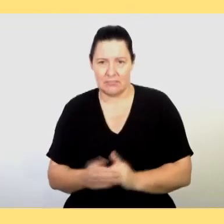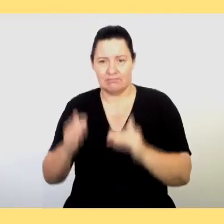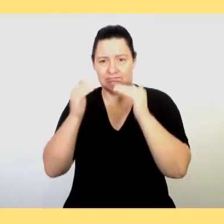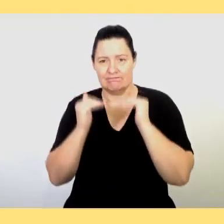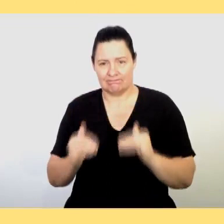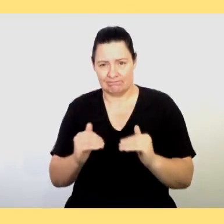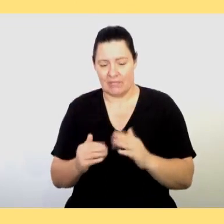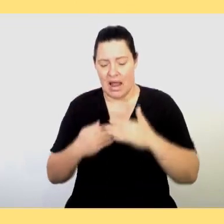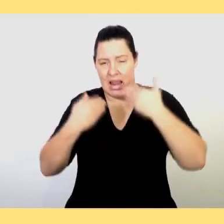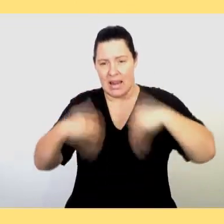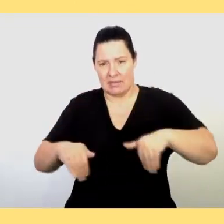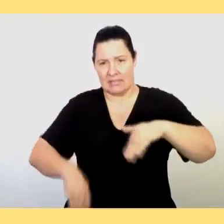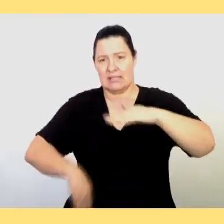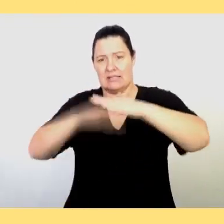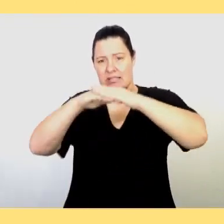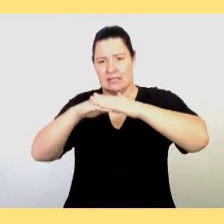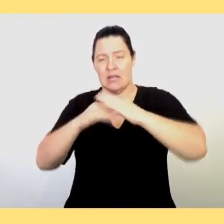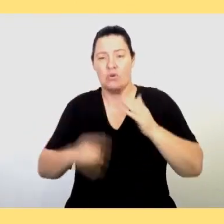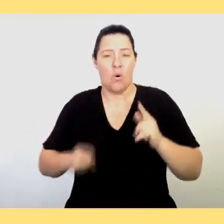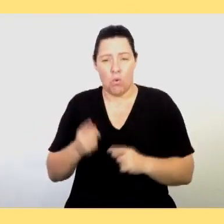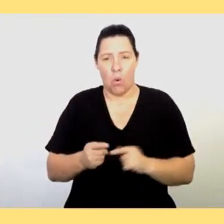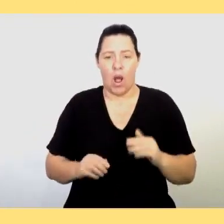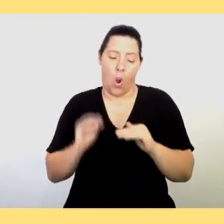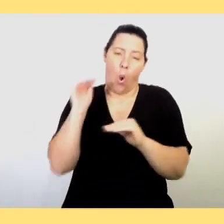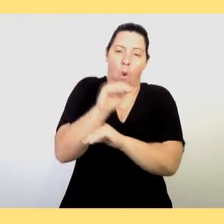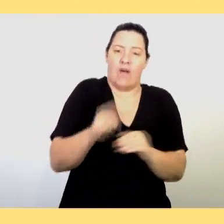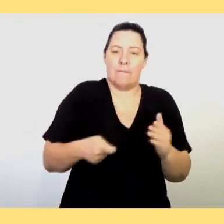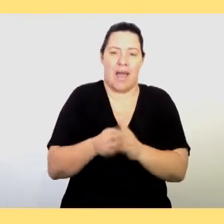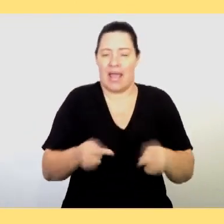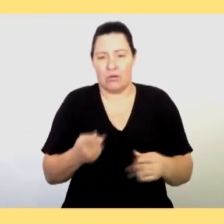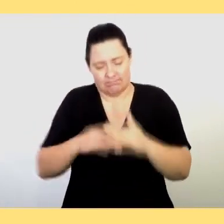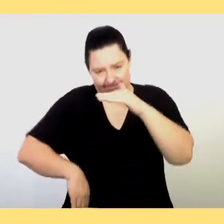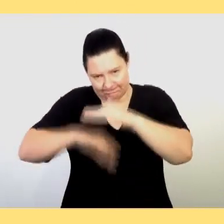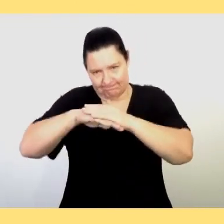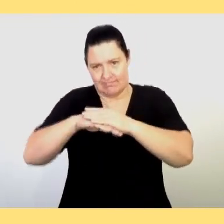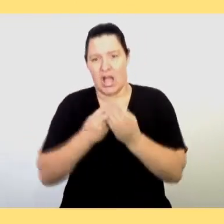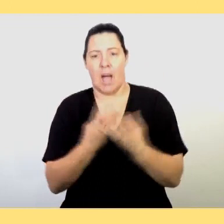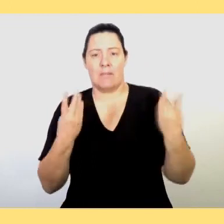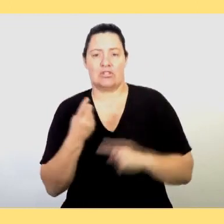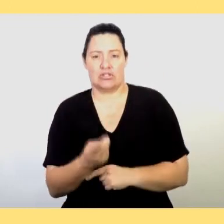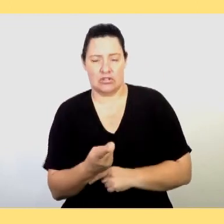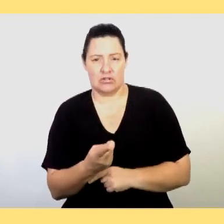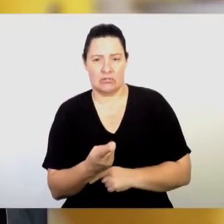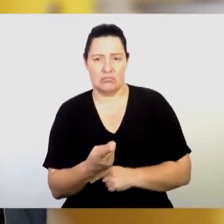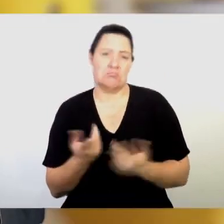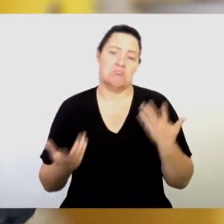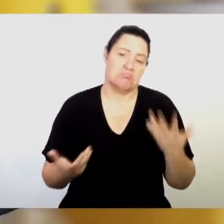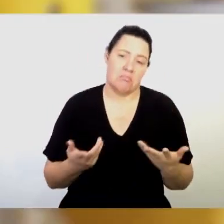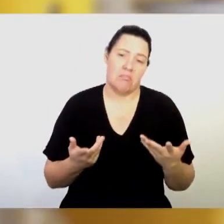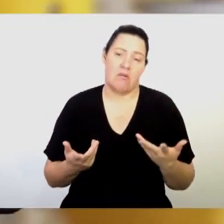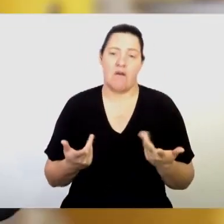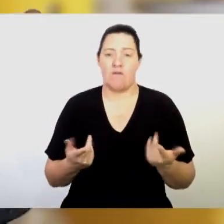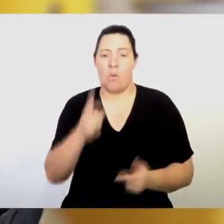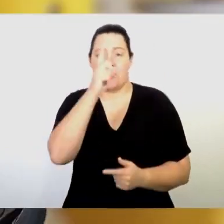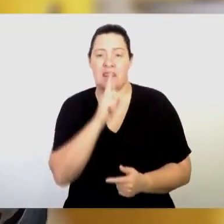next one is credit limit. Credit limit. It is the maximum amount to buy on credit. Are you allowed to